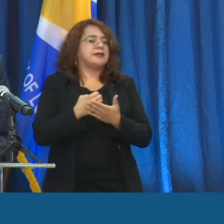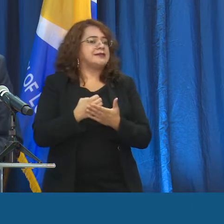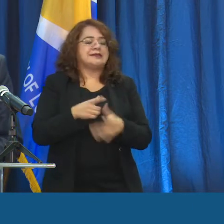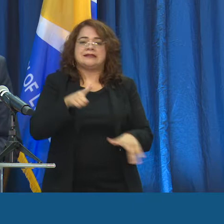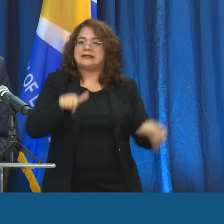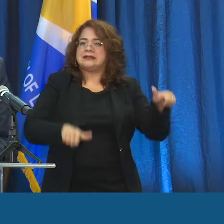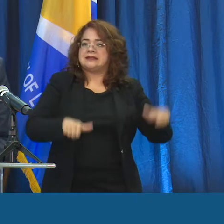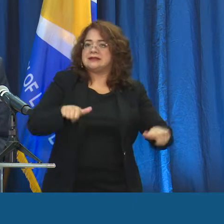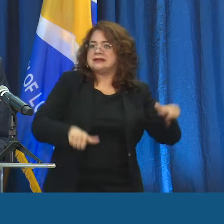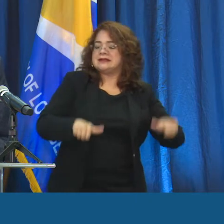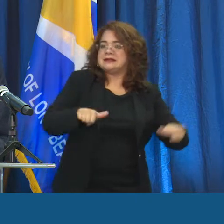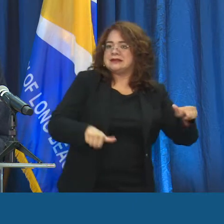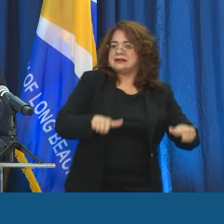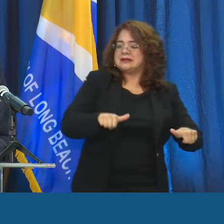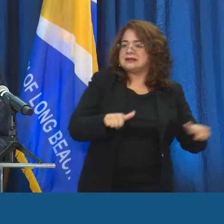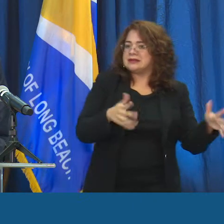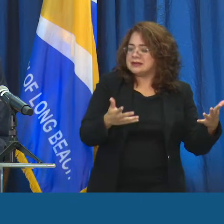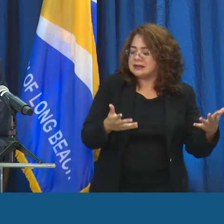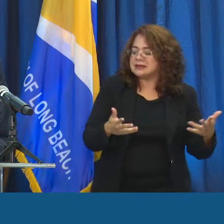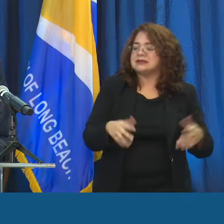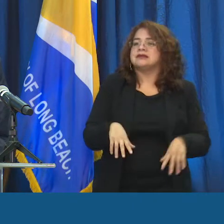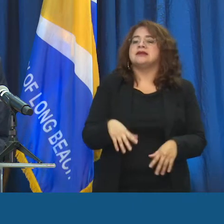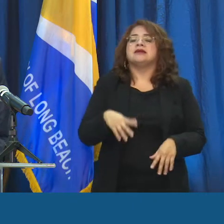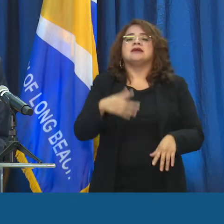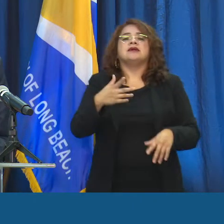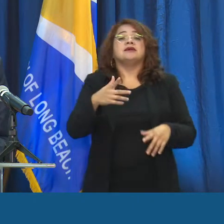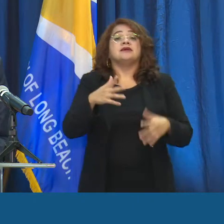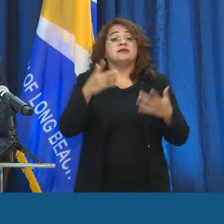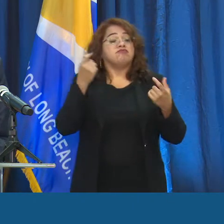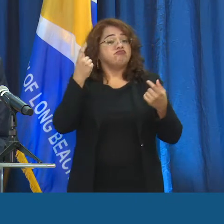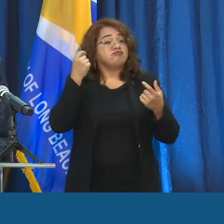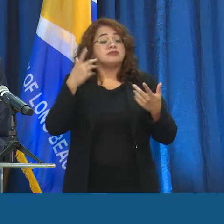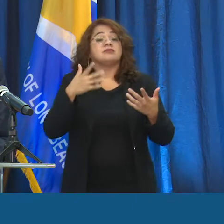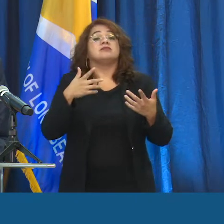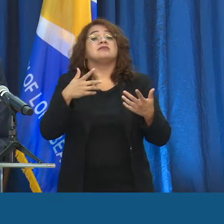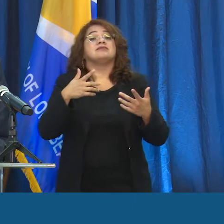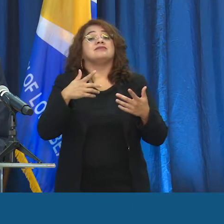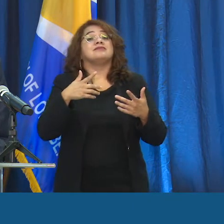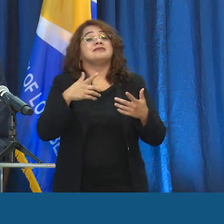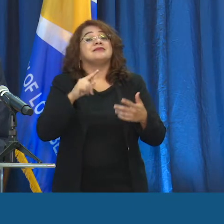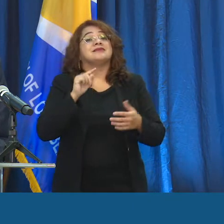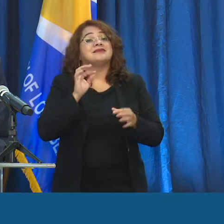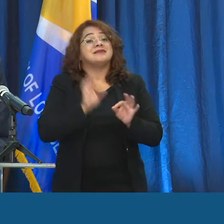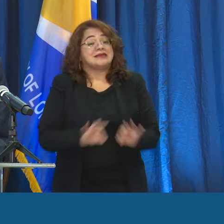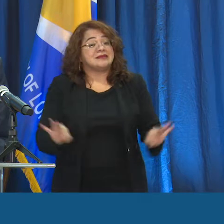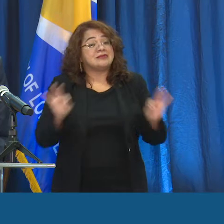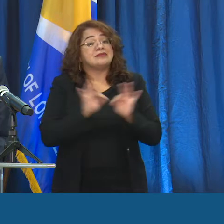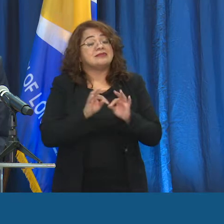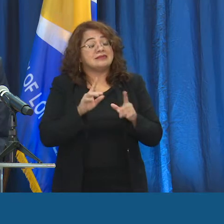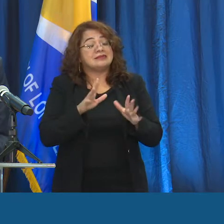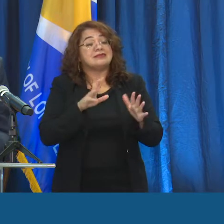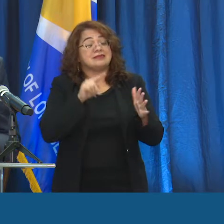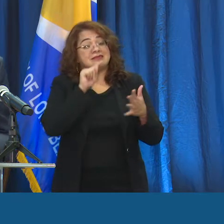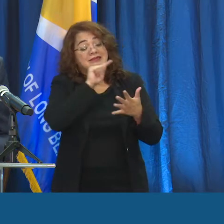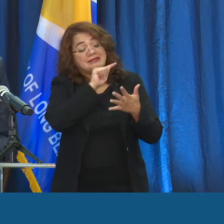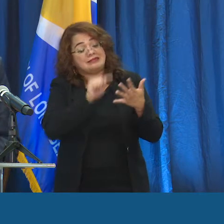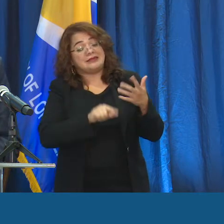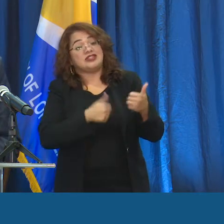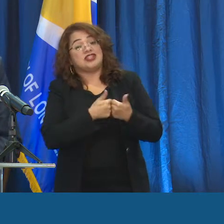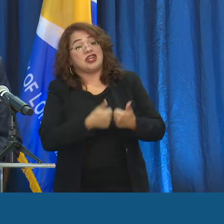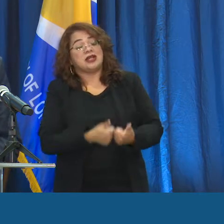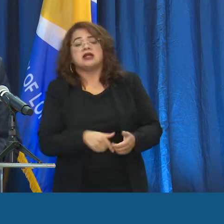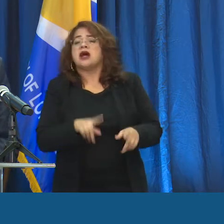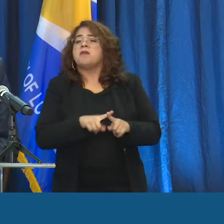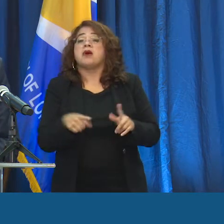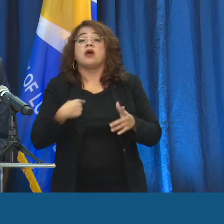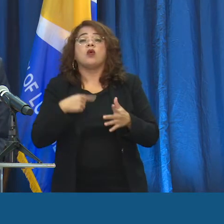That said, this budget still accomplishes very much in the midst of some very significant challenges. We have prioritized health and